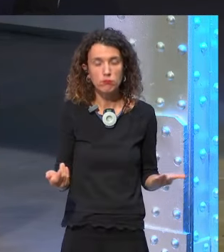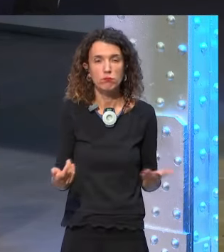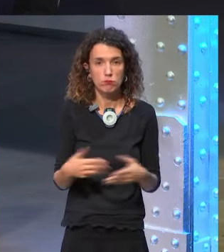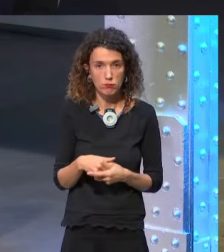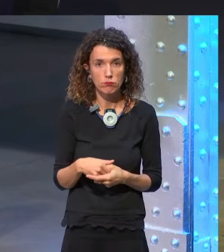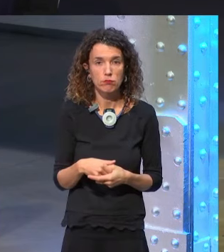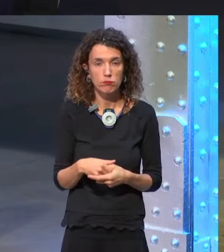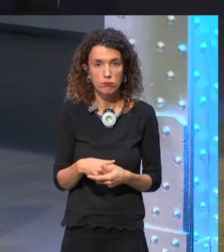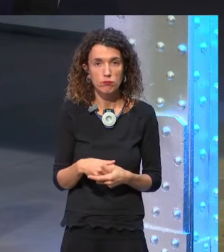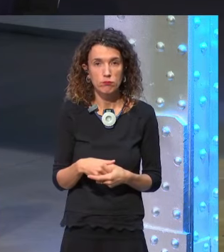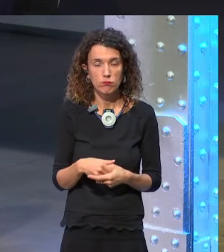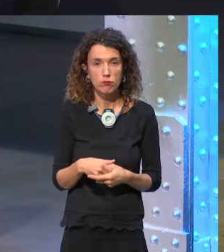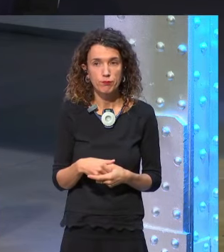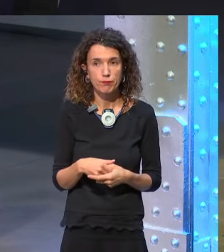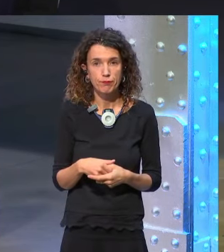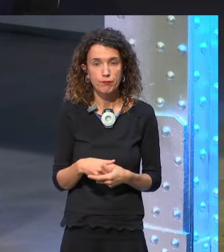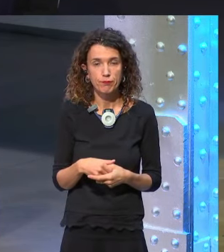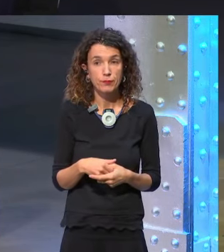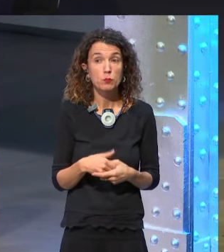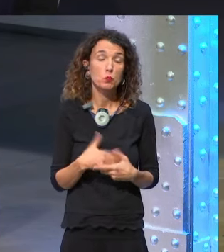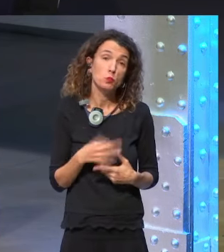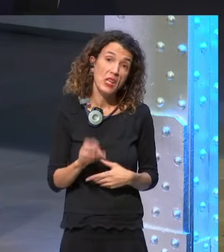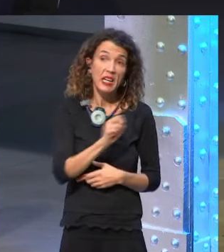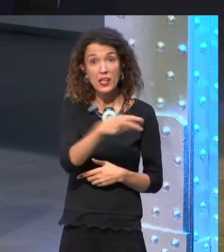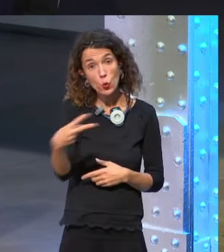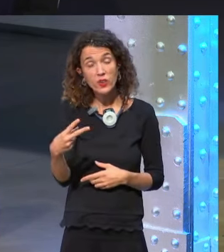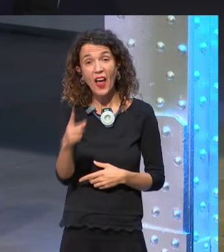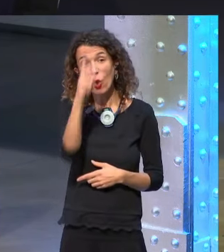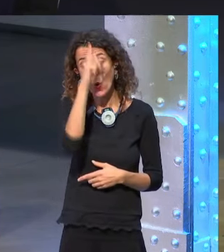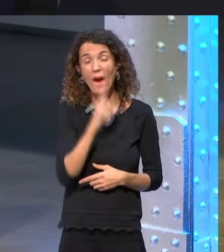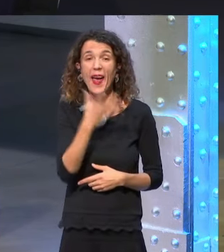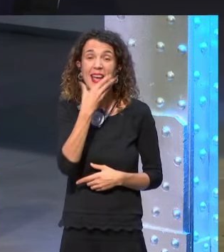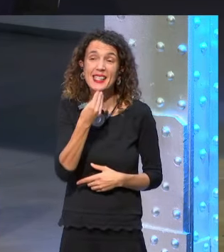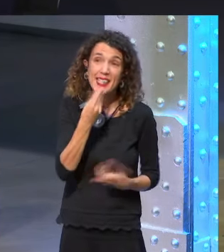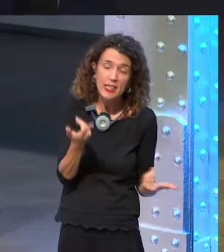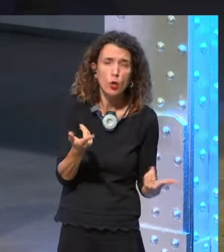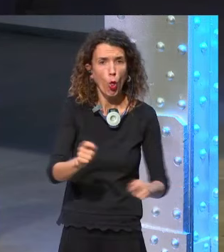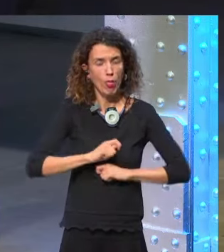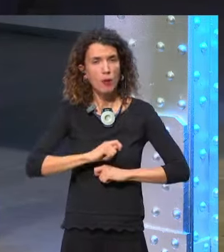very surprising and new aesthetics, for example expressing materials in their behavior.